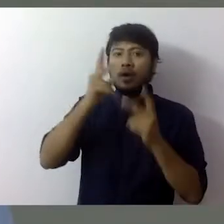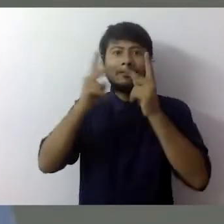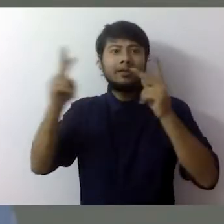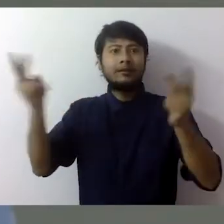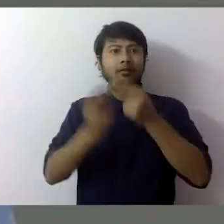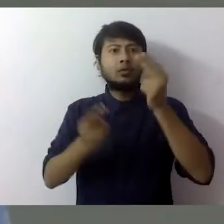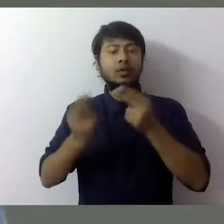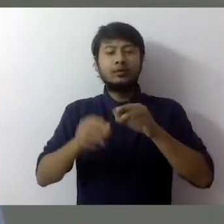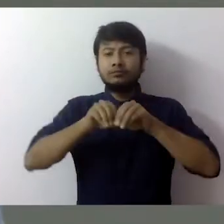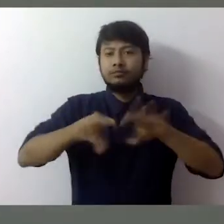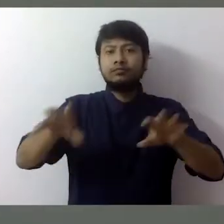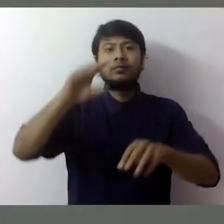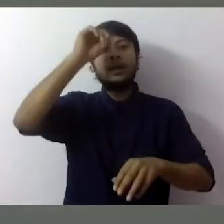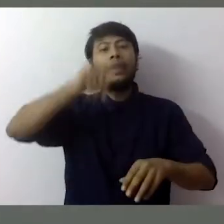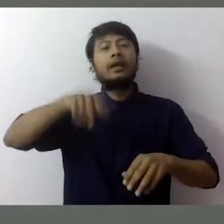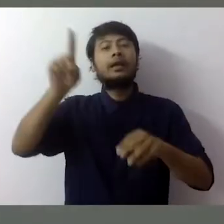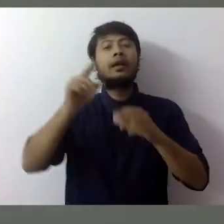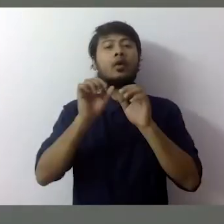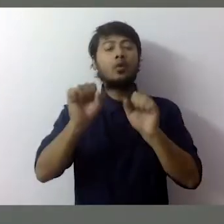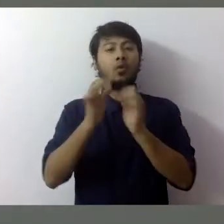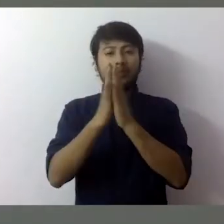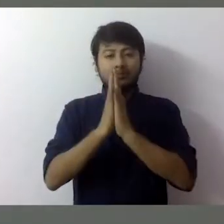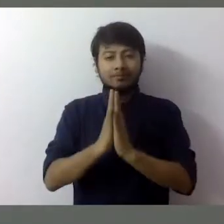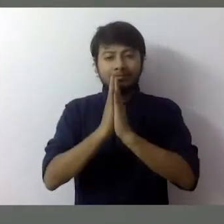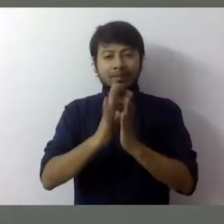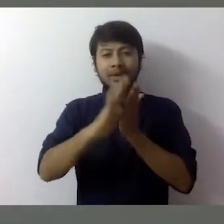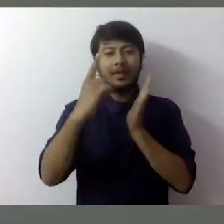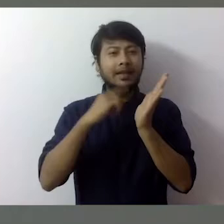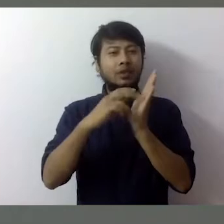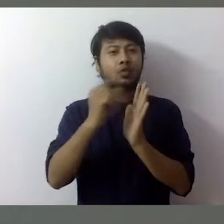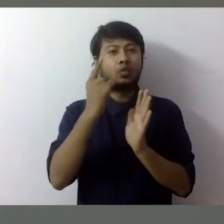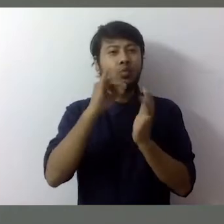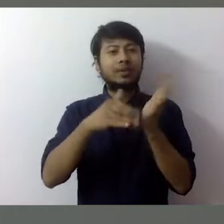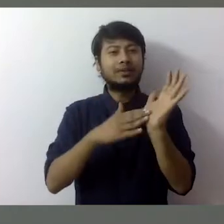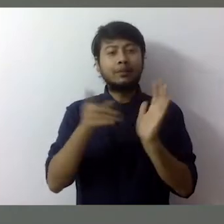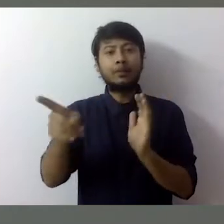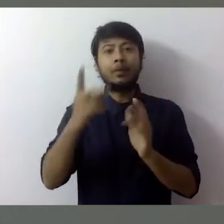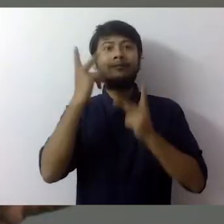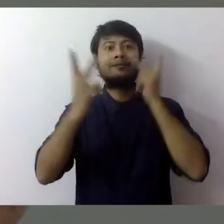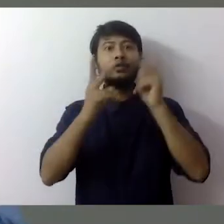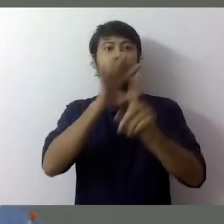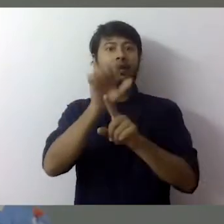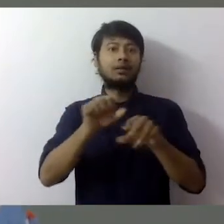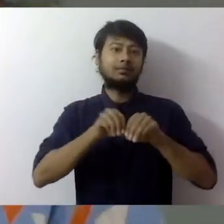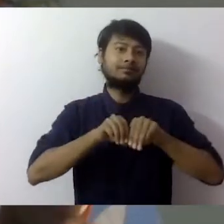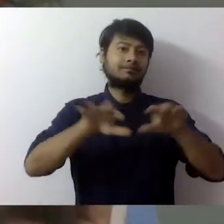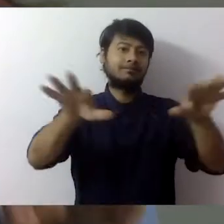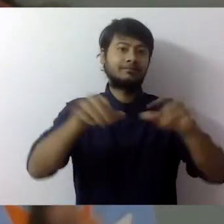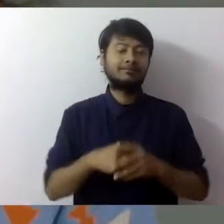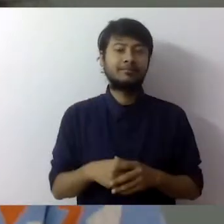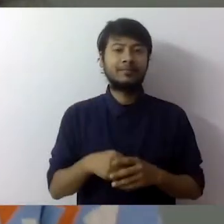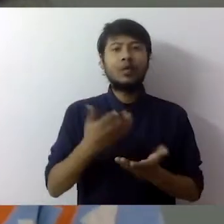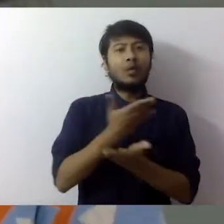visual culture of Hinduism. Many of us imagine traveling abroad, experiencing picturesque landscapes,